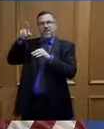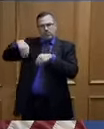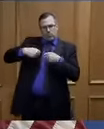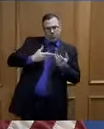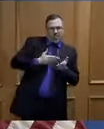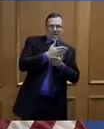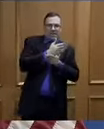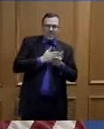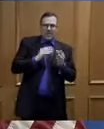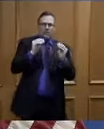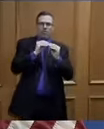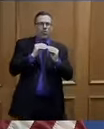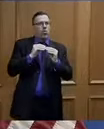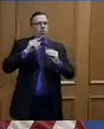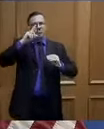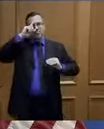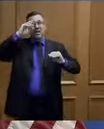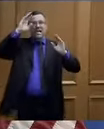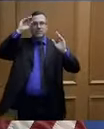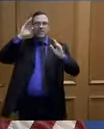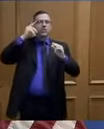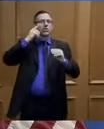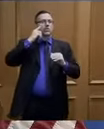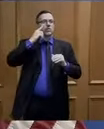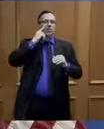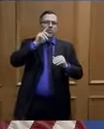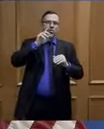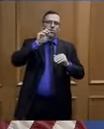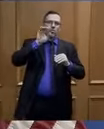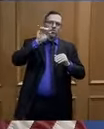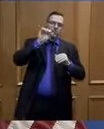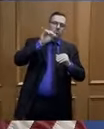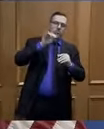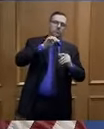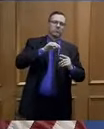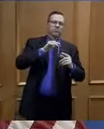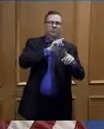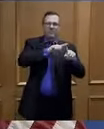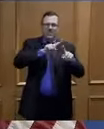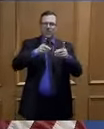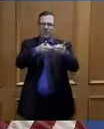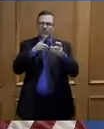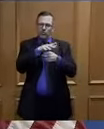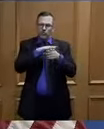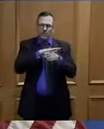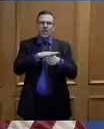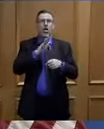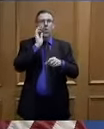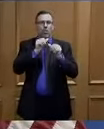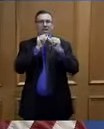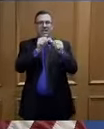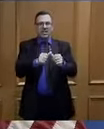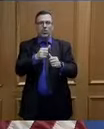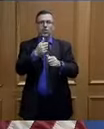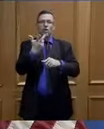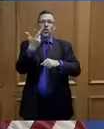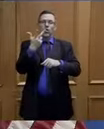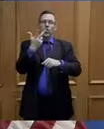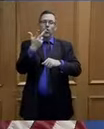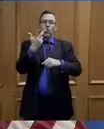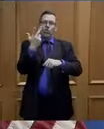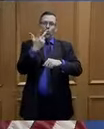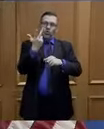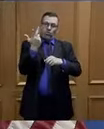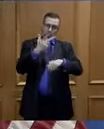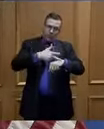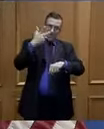of the expectations for our schools and districts, and we are currently working with local districts and will continue to do so through 3 times a week calls with our superintendents